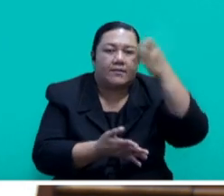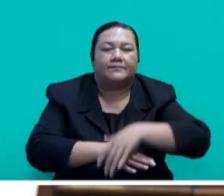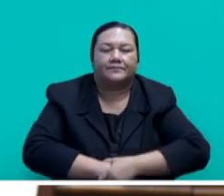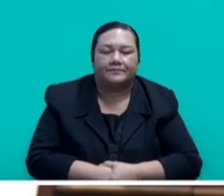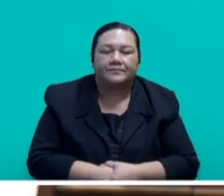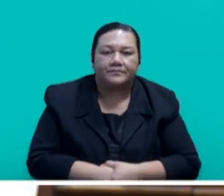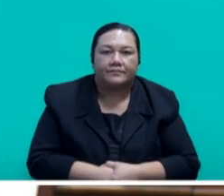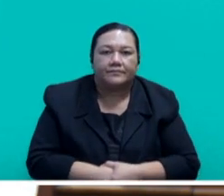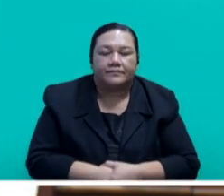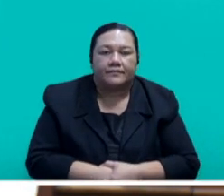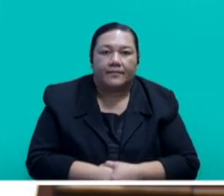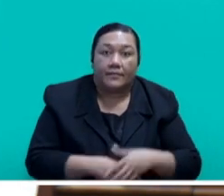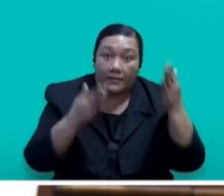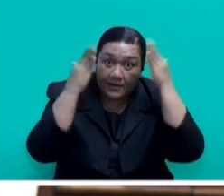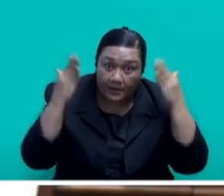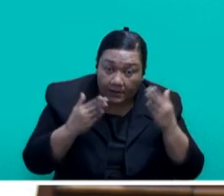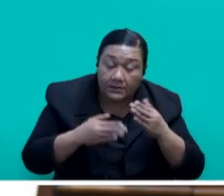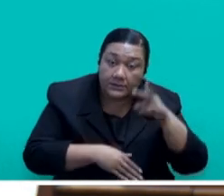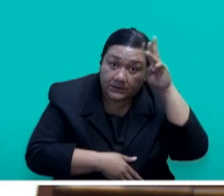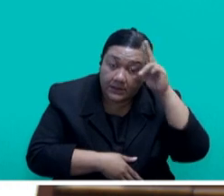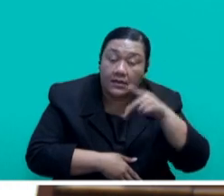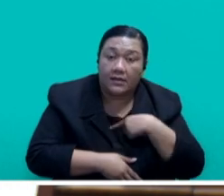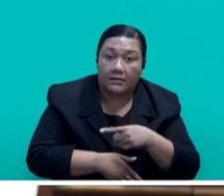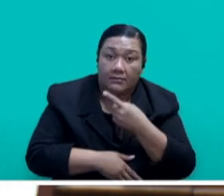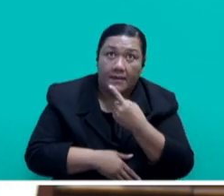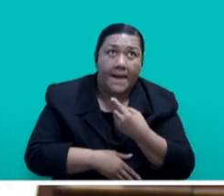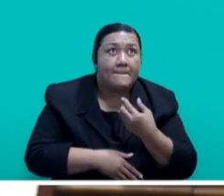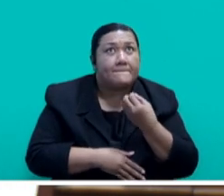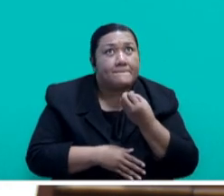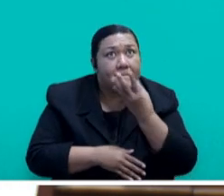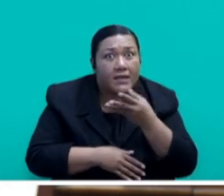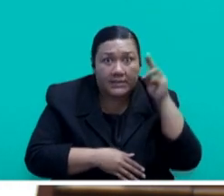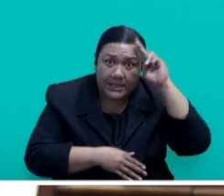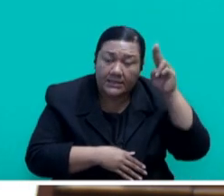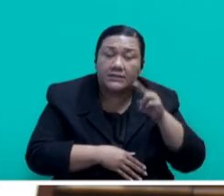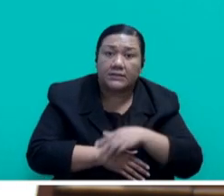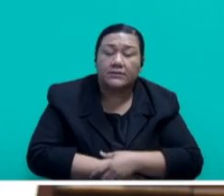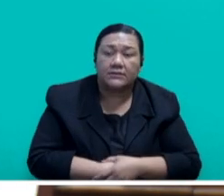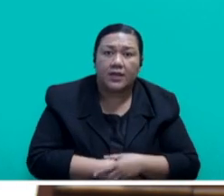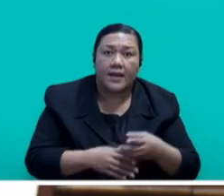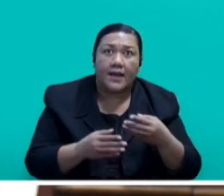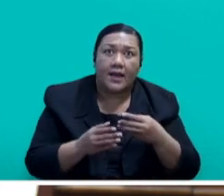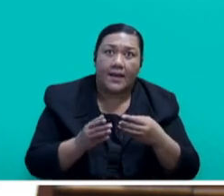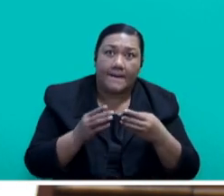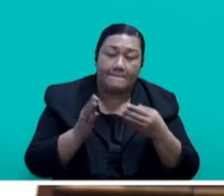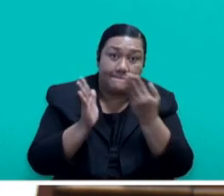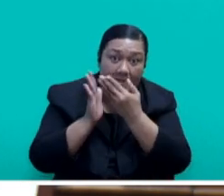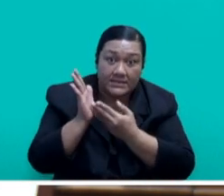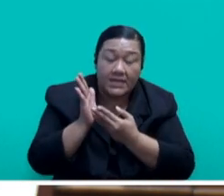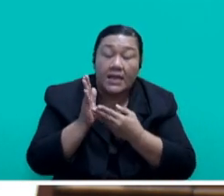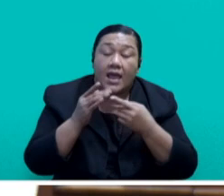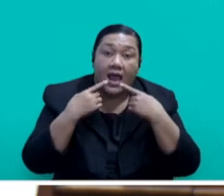Mr. Speaker, sir, in my State of the Nation address on the eve of the budget announcement, in fact it was on Wednesday the 28th